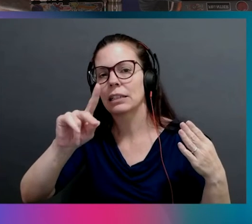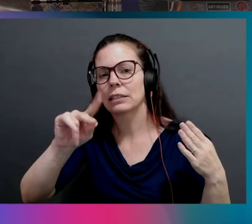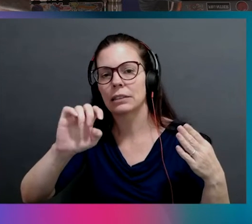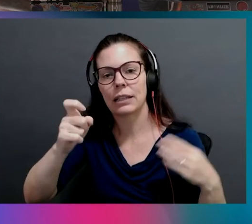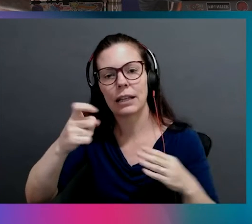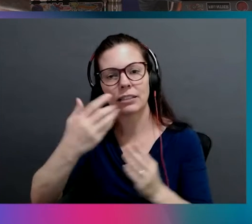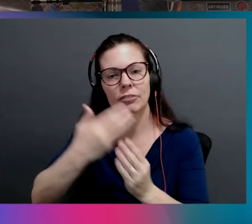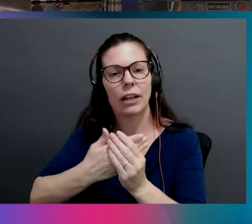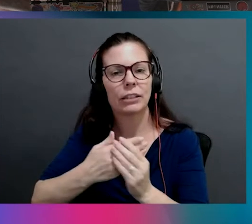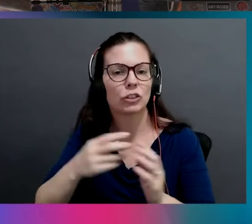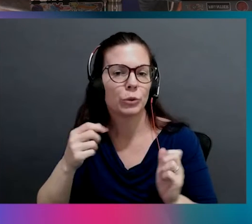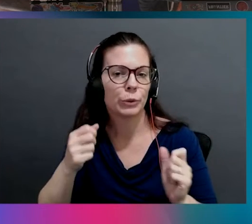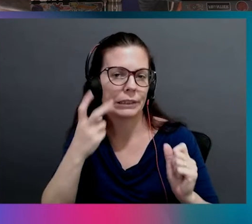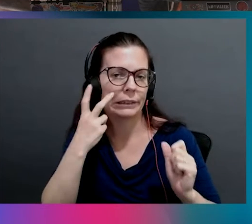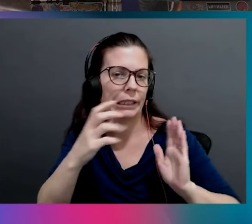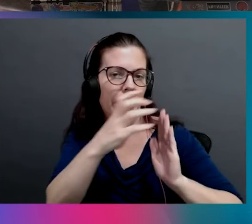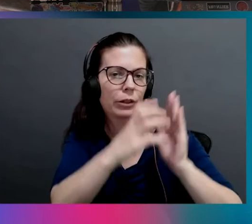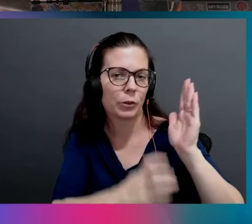code.